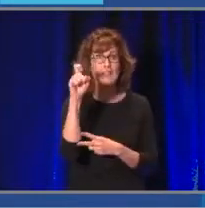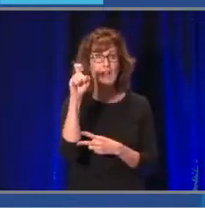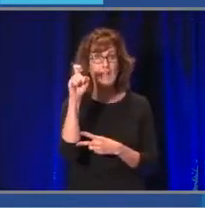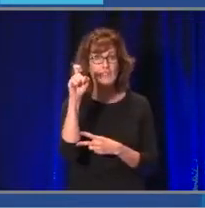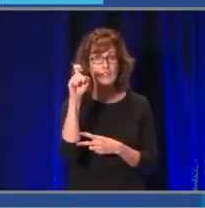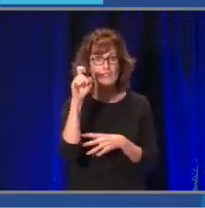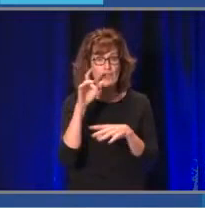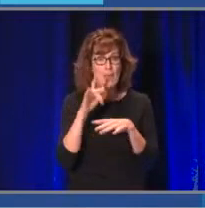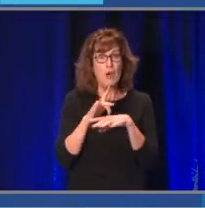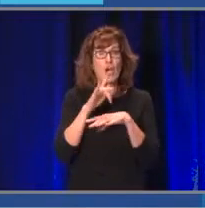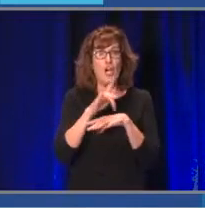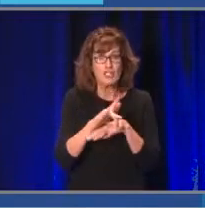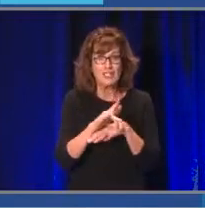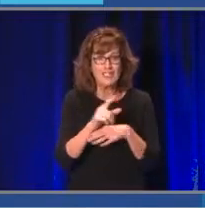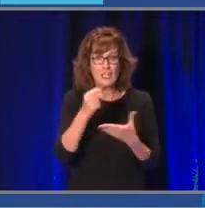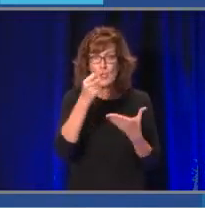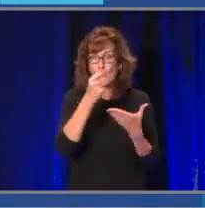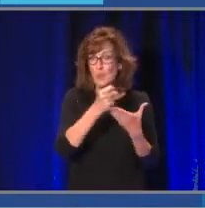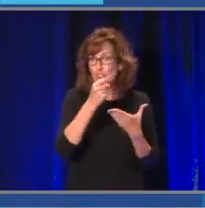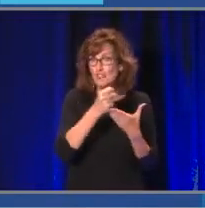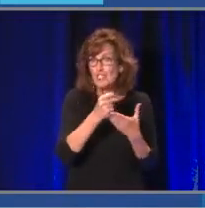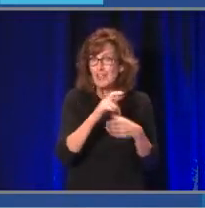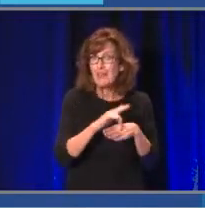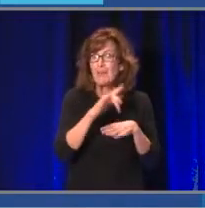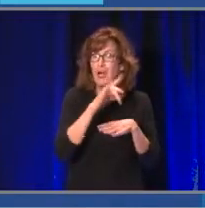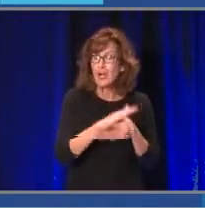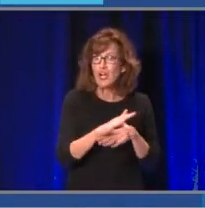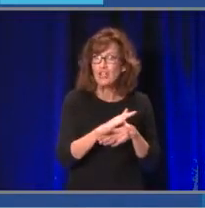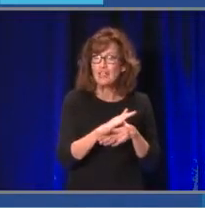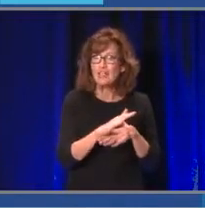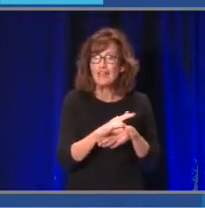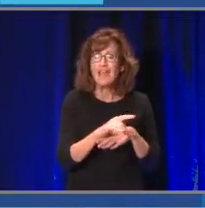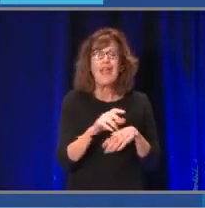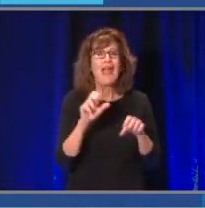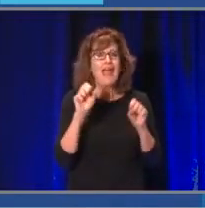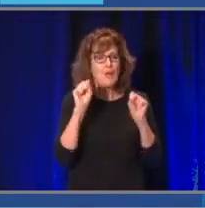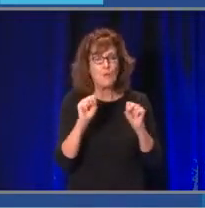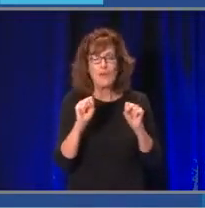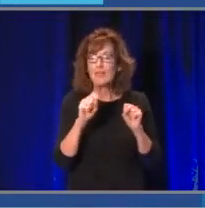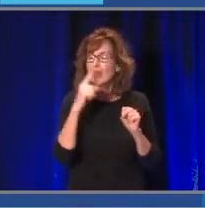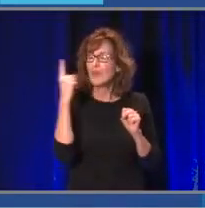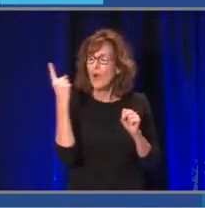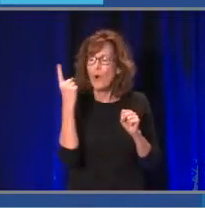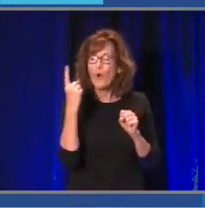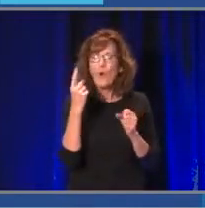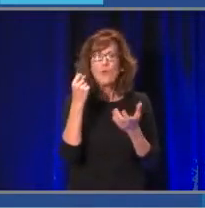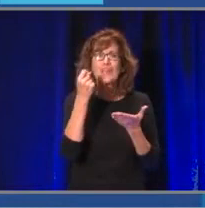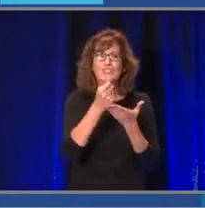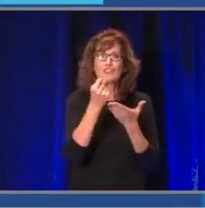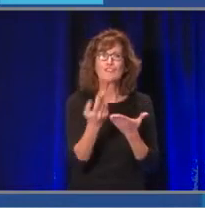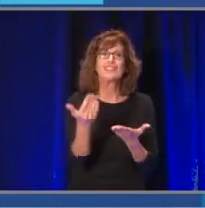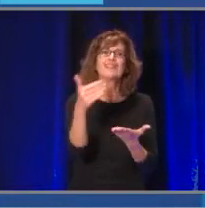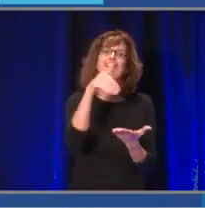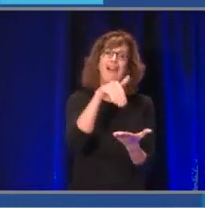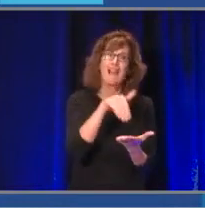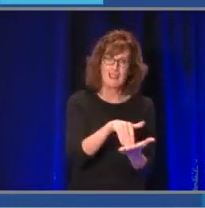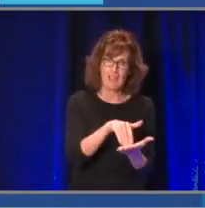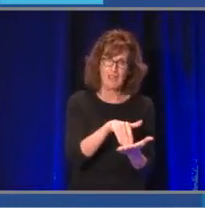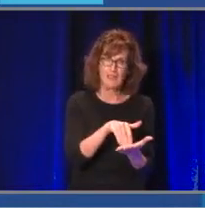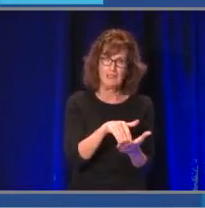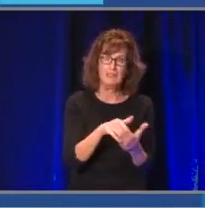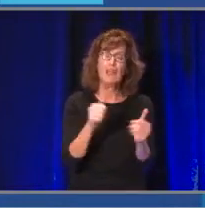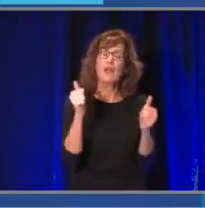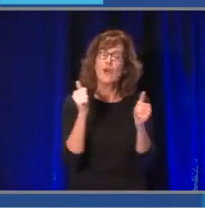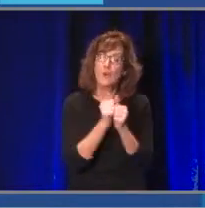that are appropriately need treatment. So we haven't burnt any bridges, as we say, that we can always go back and treat patients again with careful follow-up, which